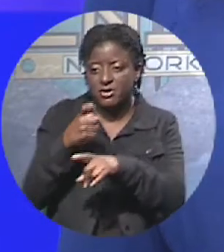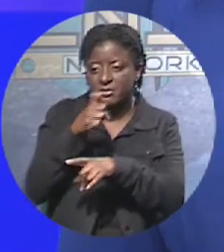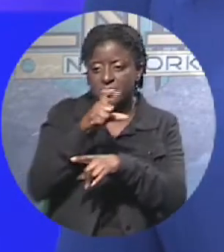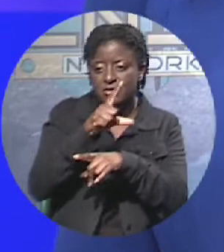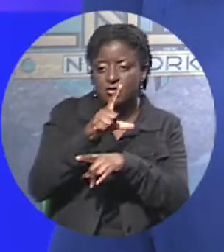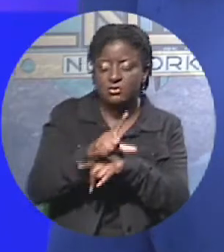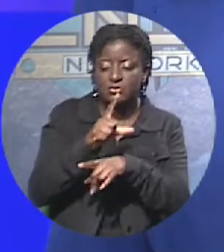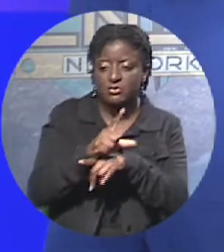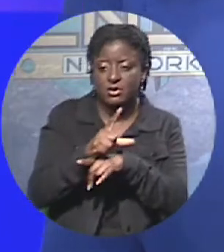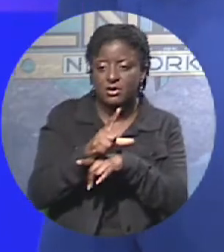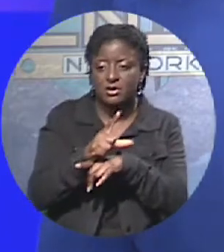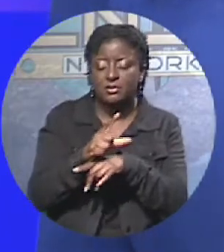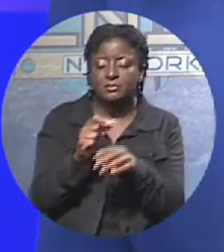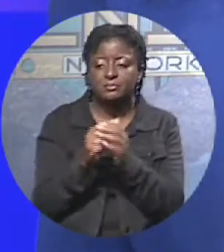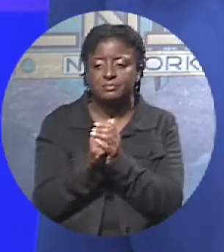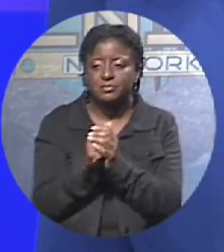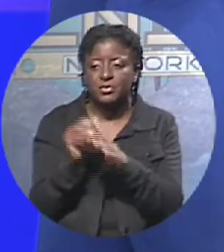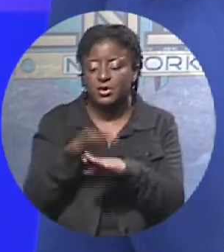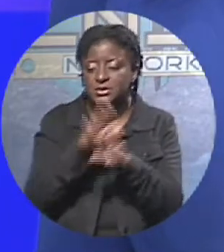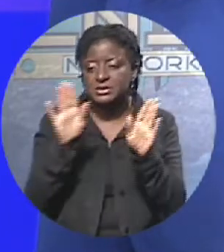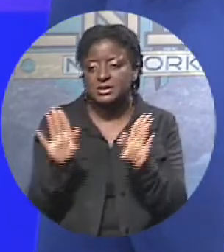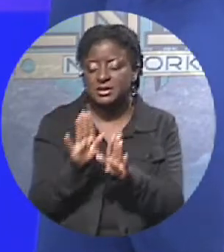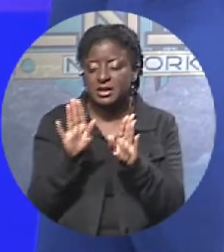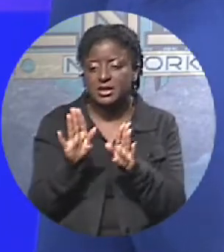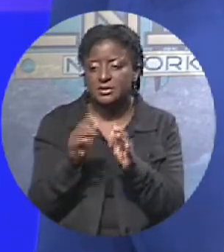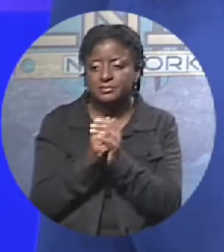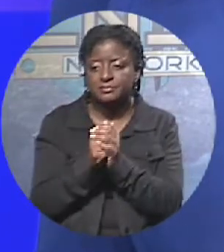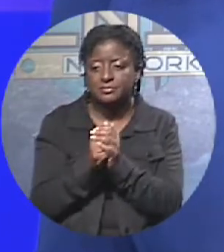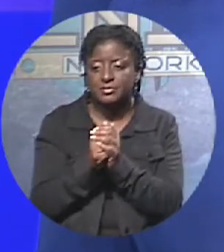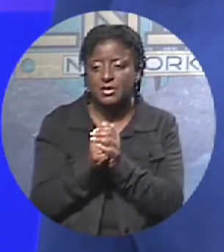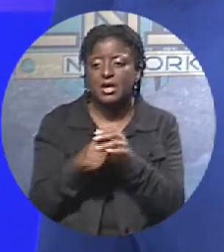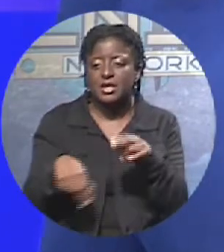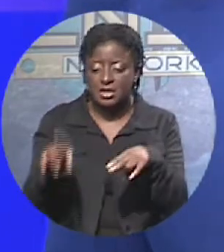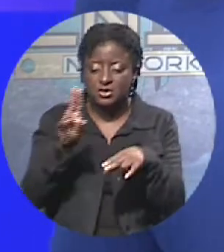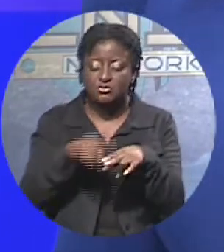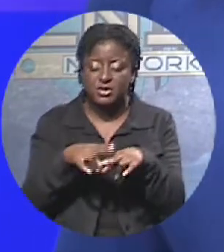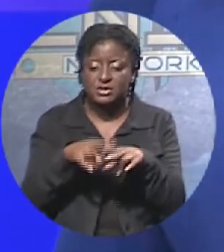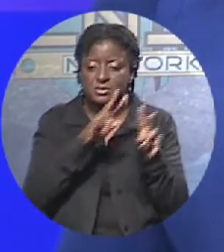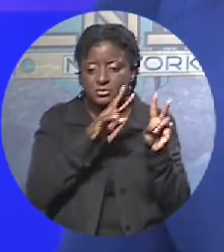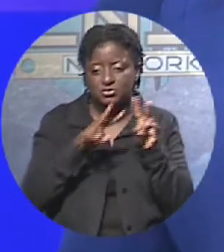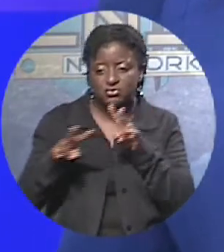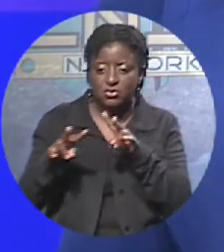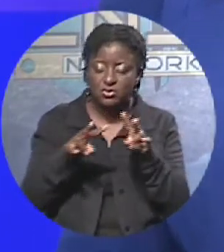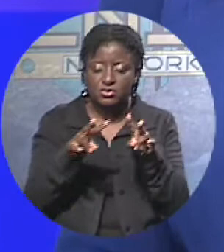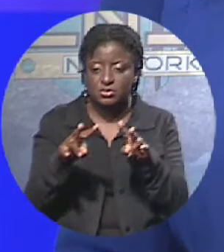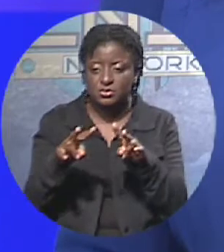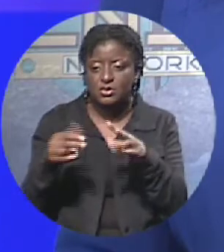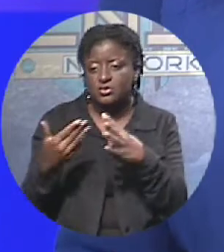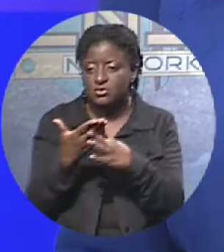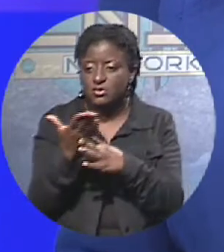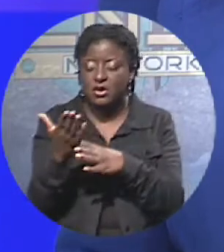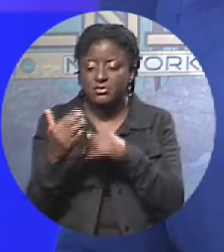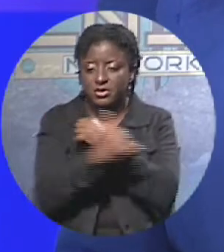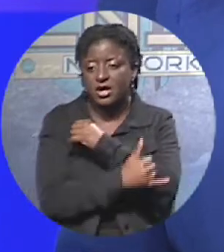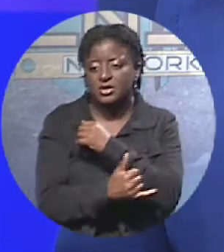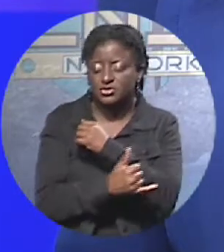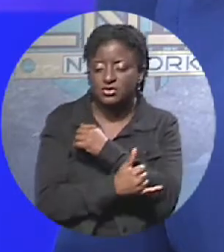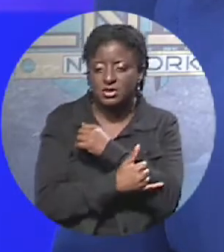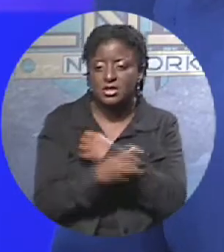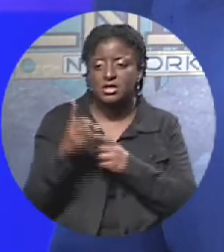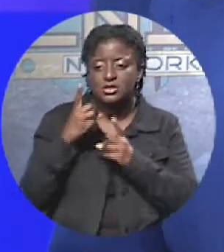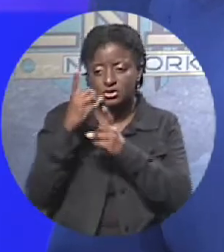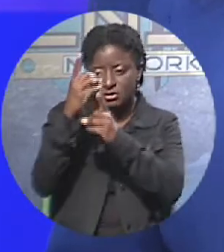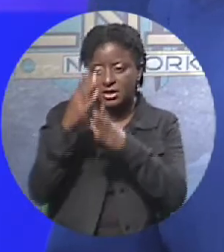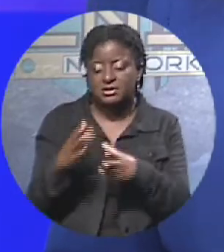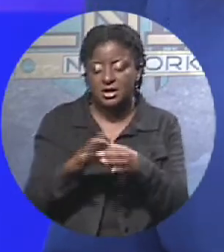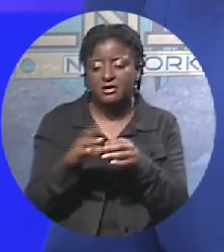throughout the country to ensure that the illegal immigrants continue, or the population continues to be reduced. Director of Immigration William Pratt